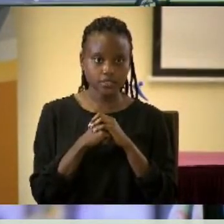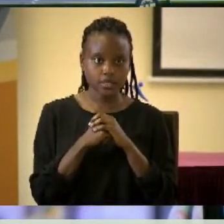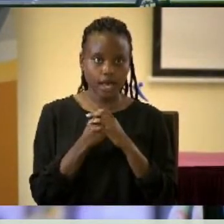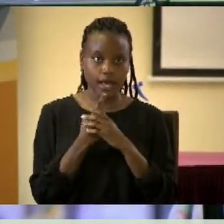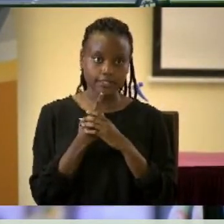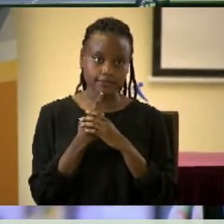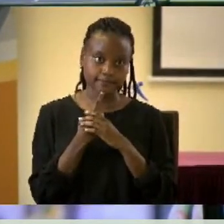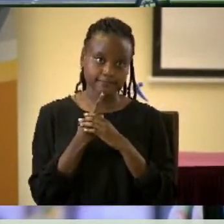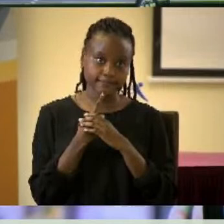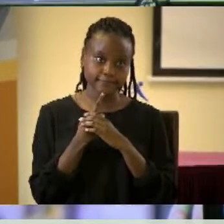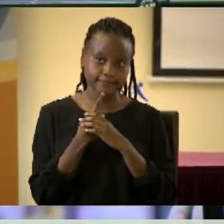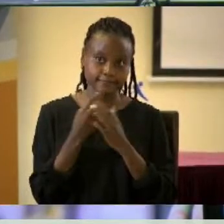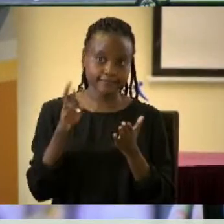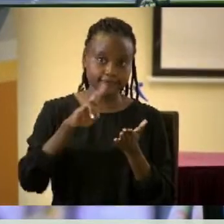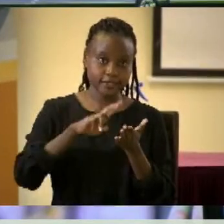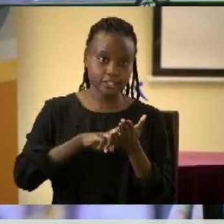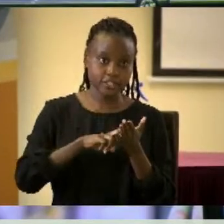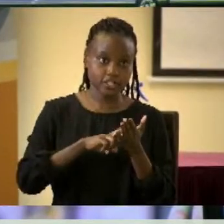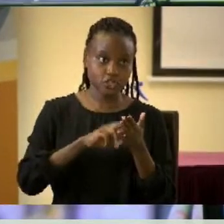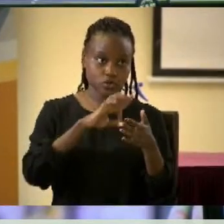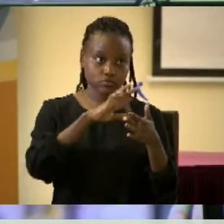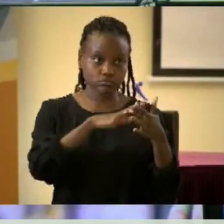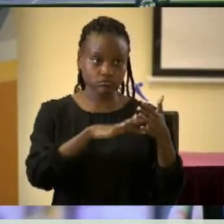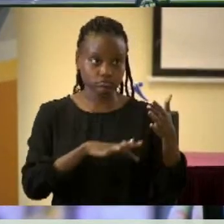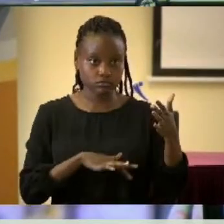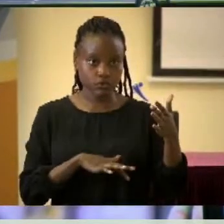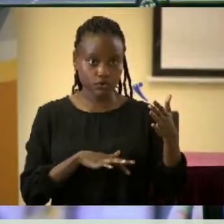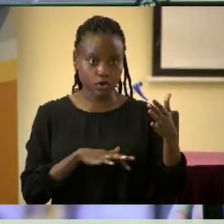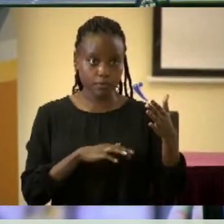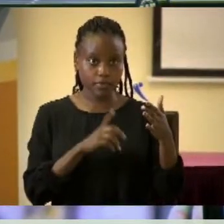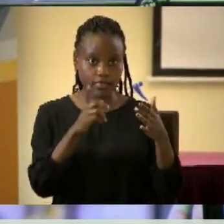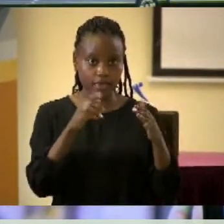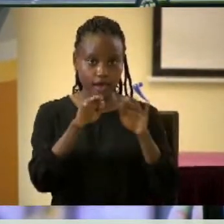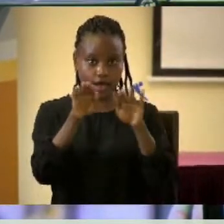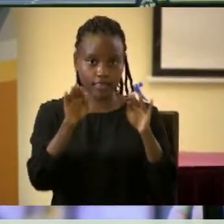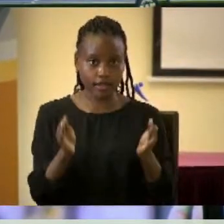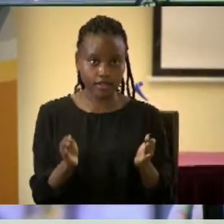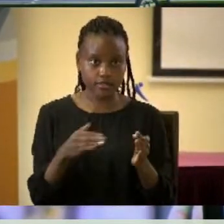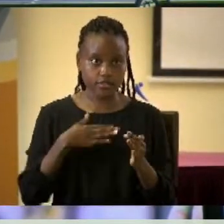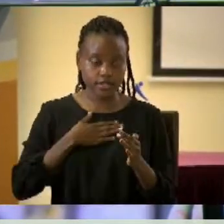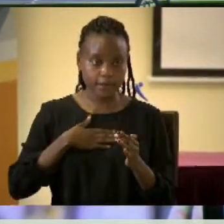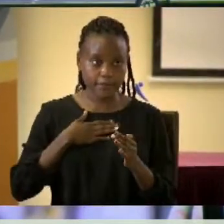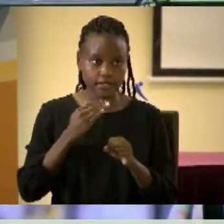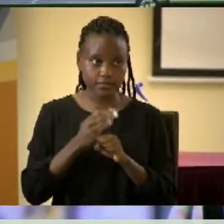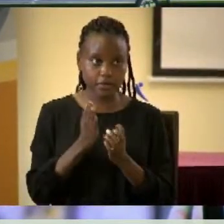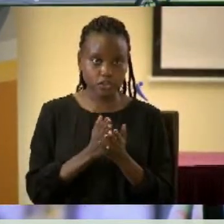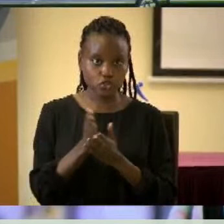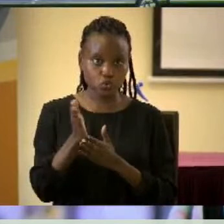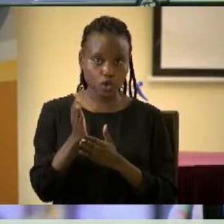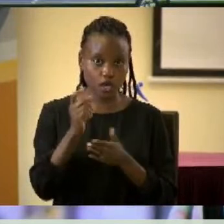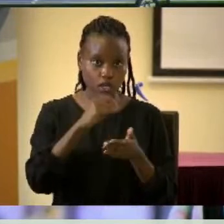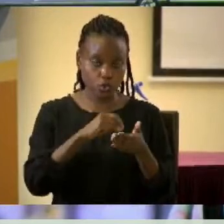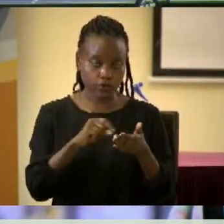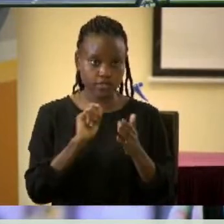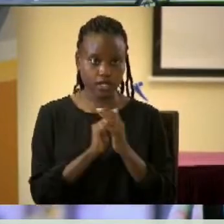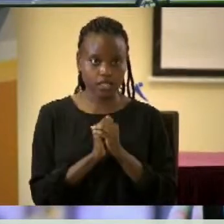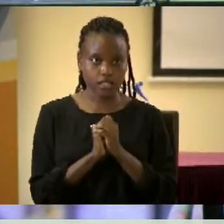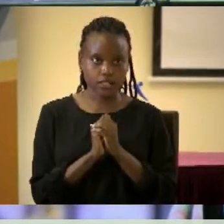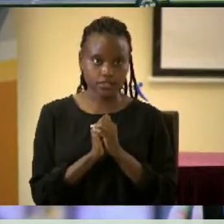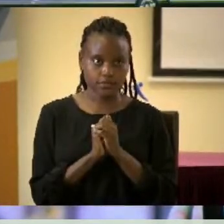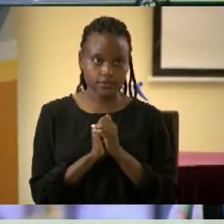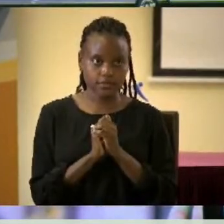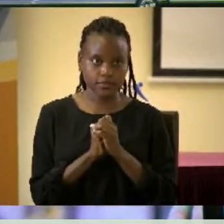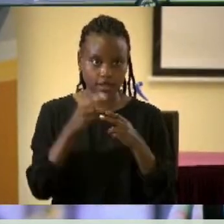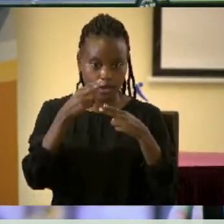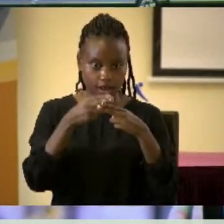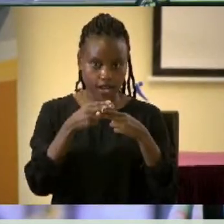there is a registration form that will be at the registration desk. Kindly ensure that you have signed, you have